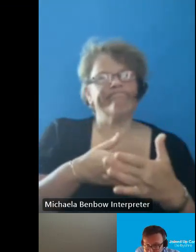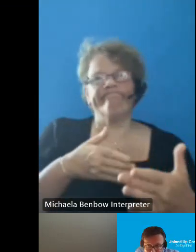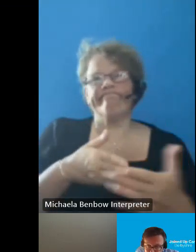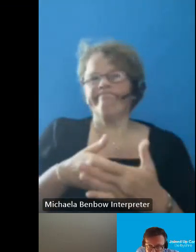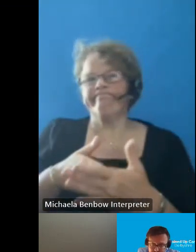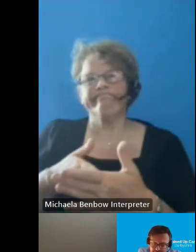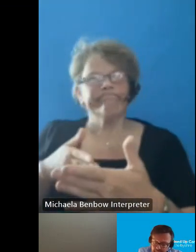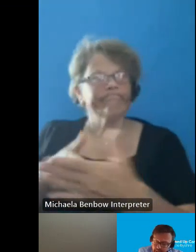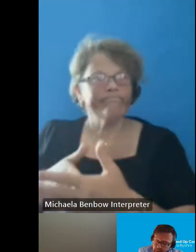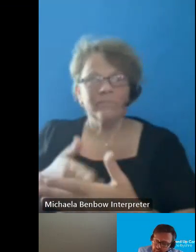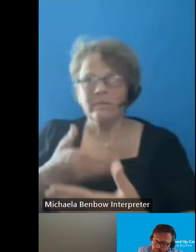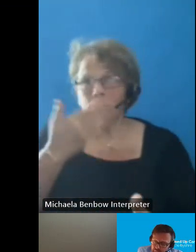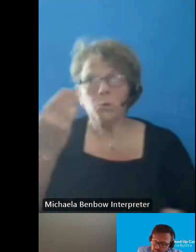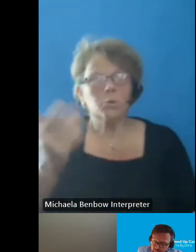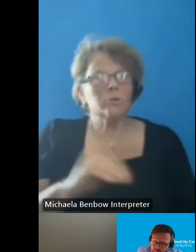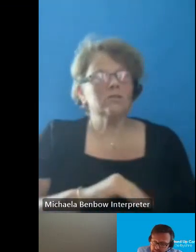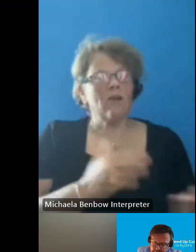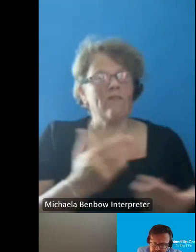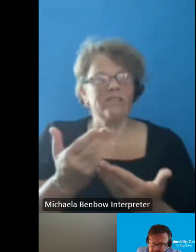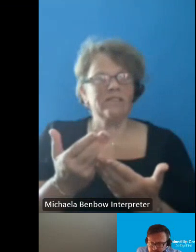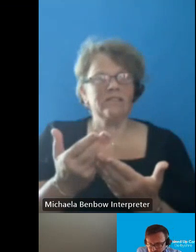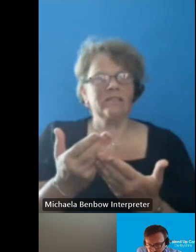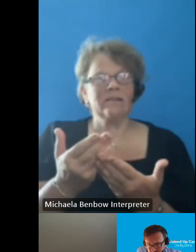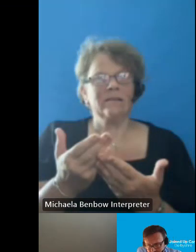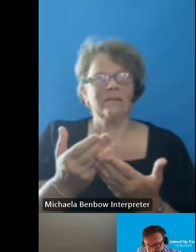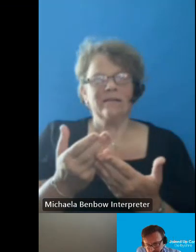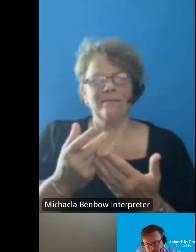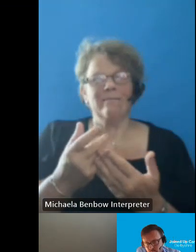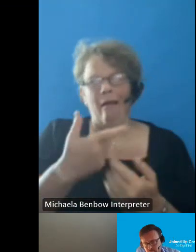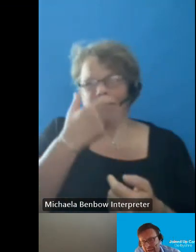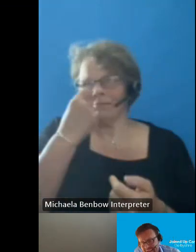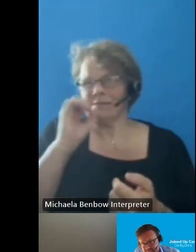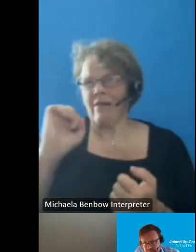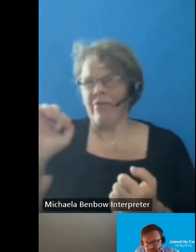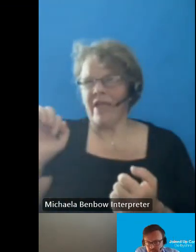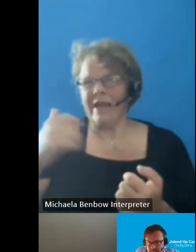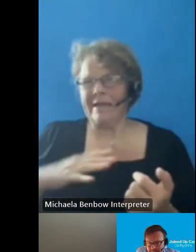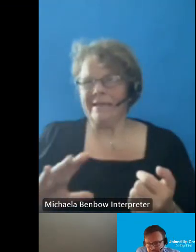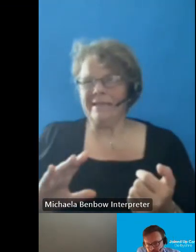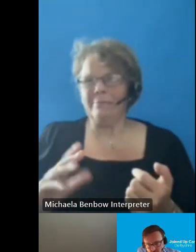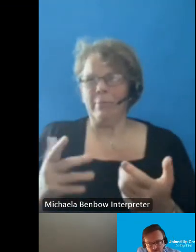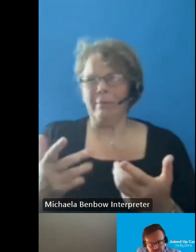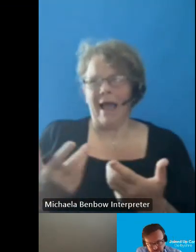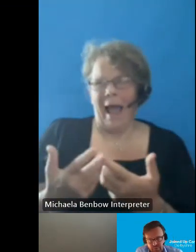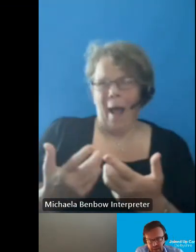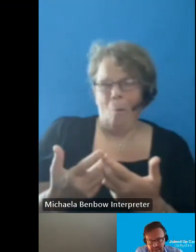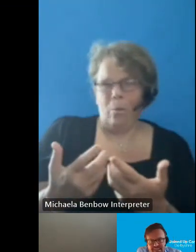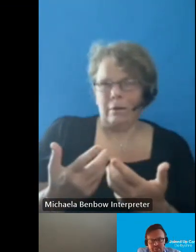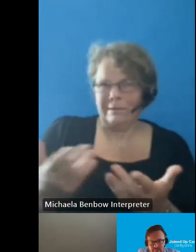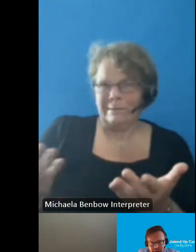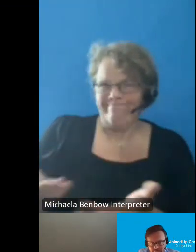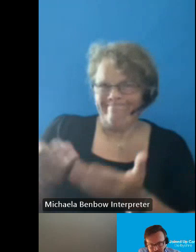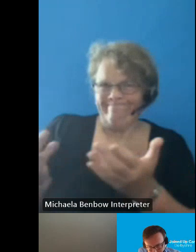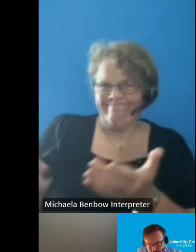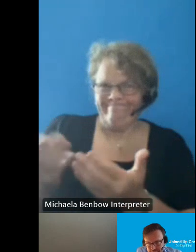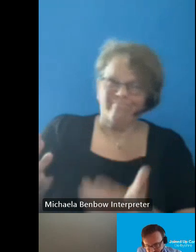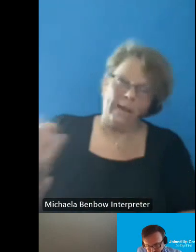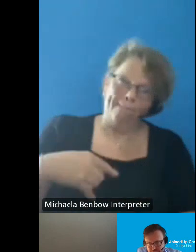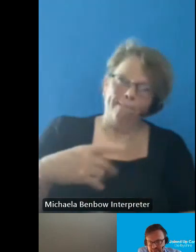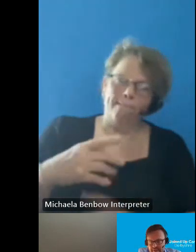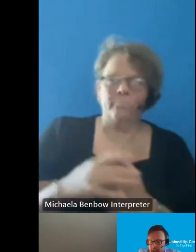on our understanding of their needs, we might actually be more proactive. So you can't do that without